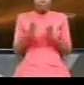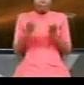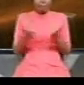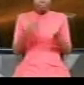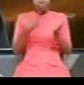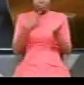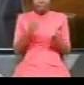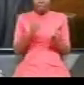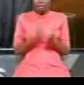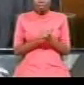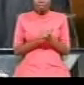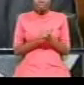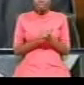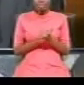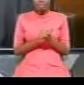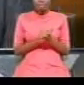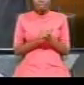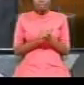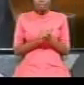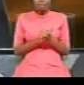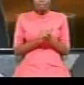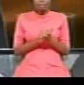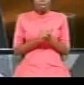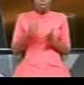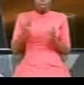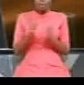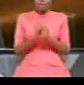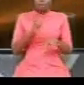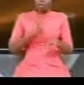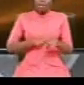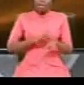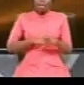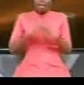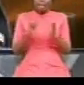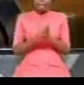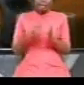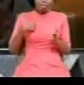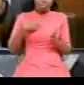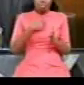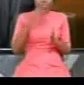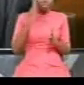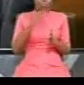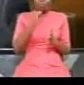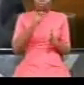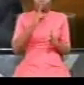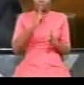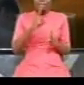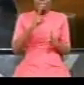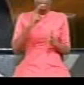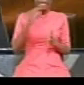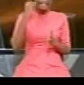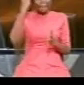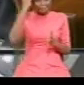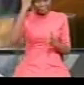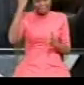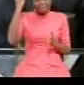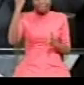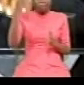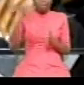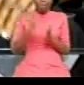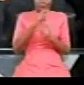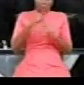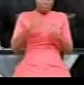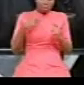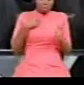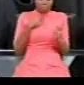replete with caution and warning that we should not be presumptuous, that when we see